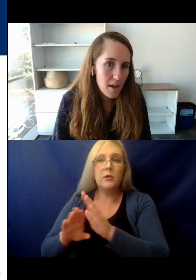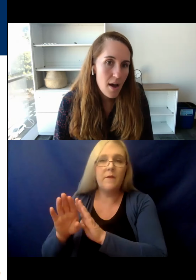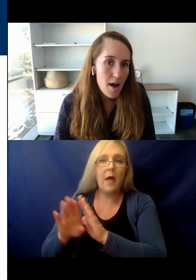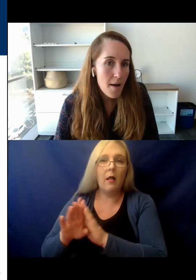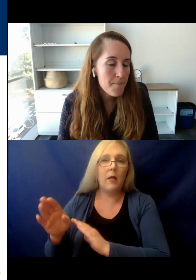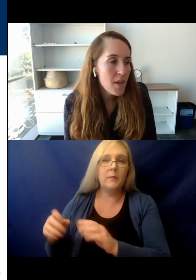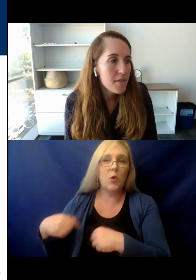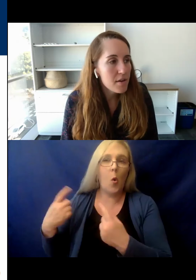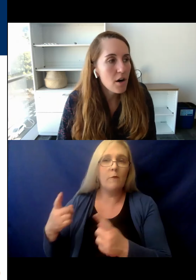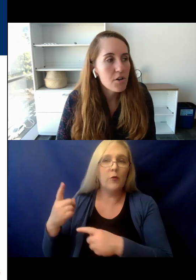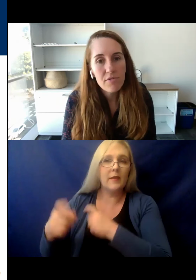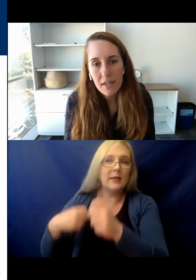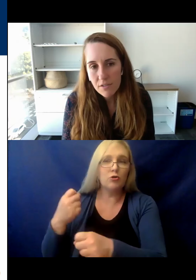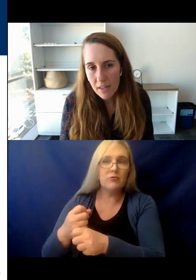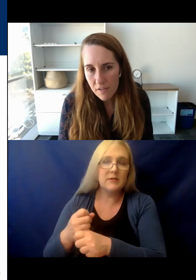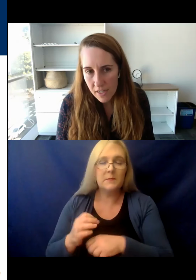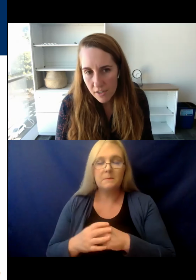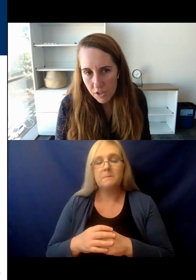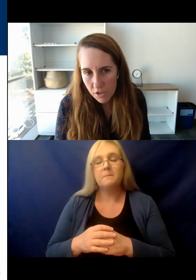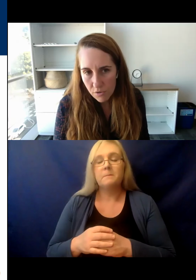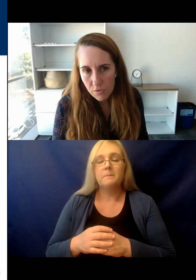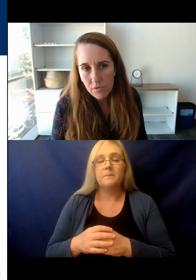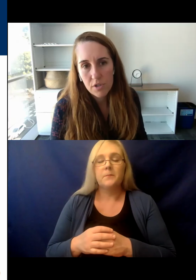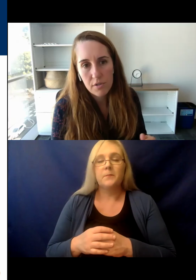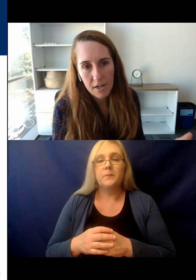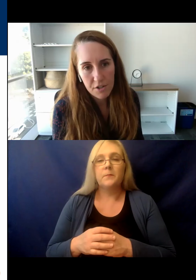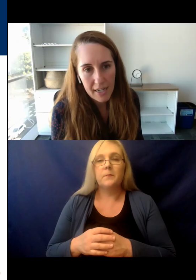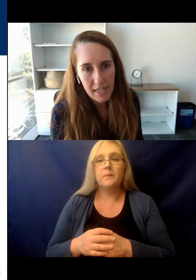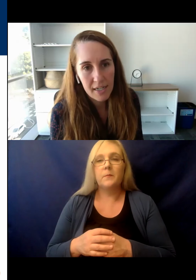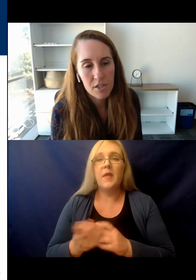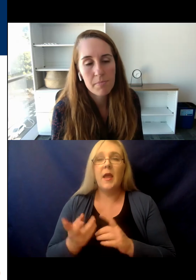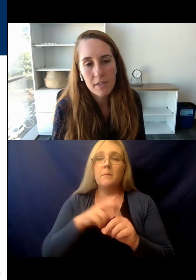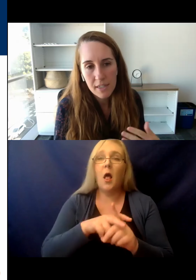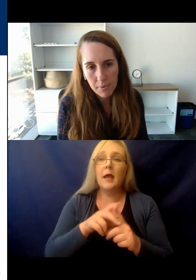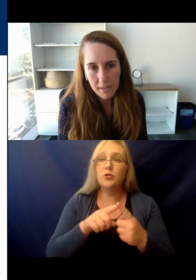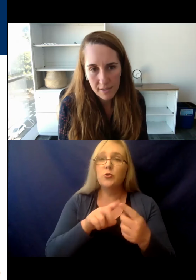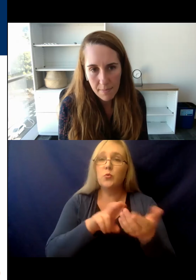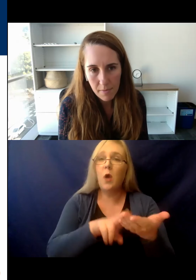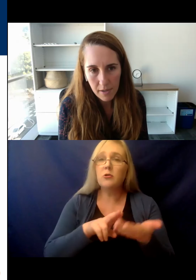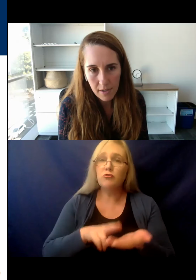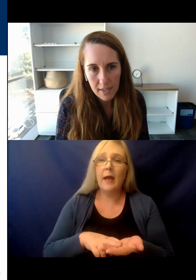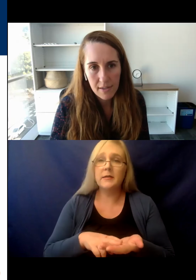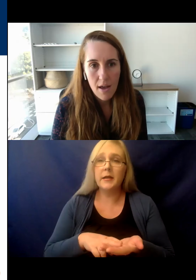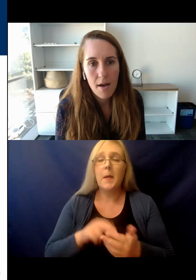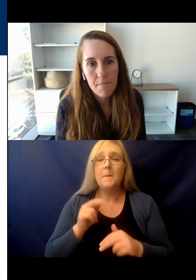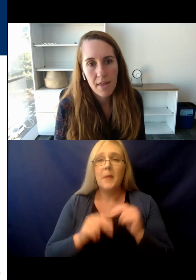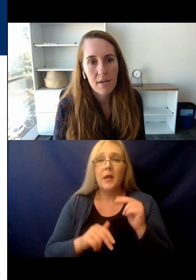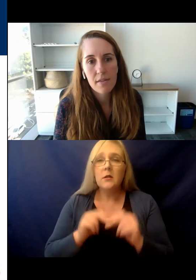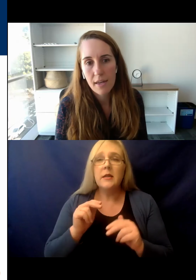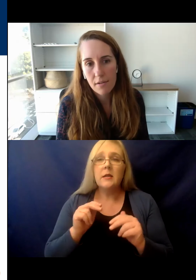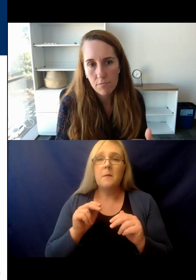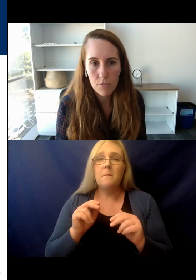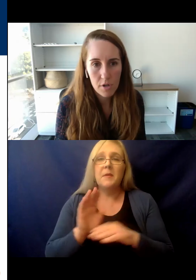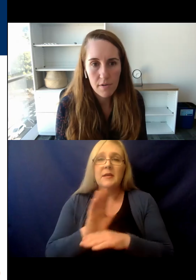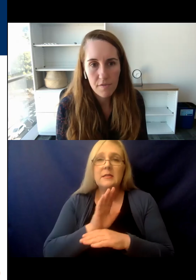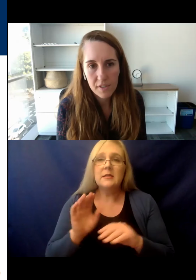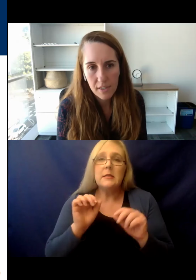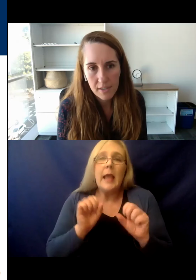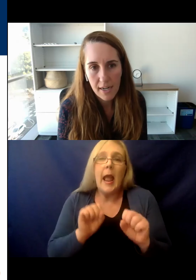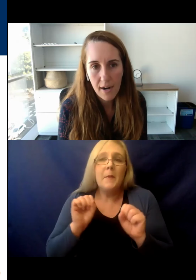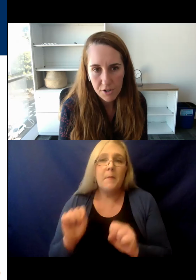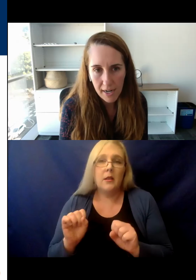years that are directly relevant to contracting, to building business capabilities that